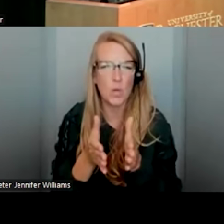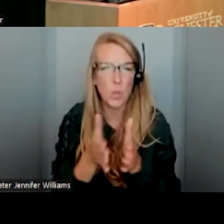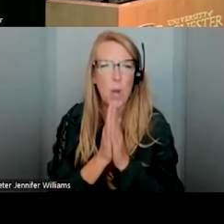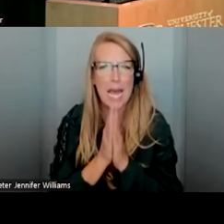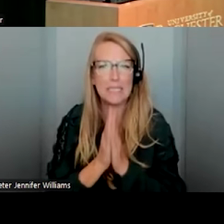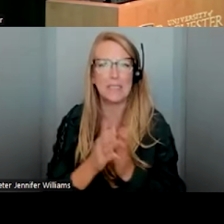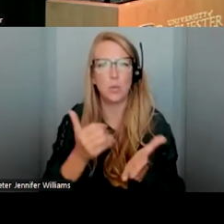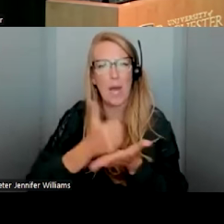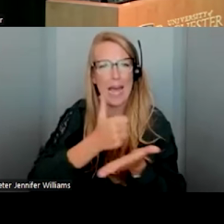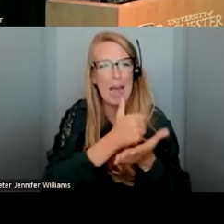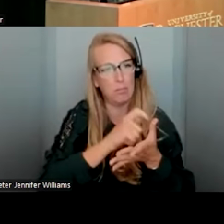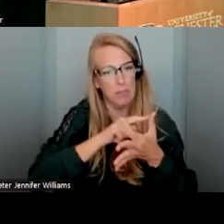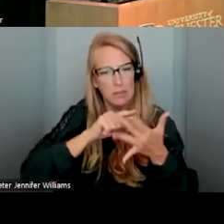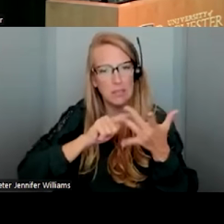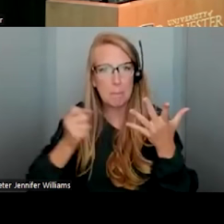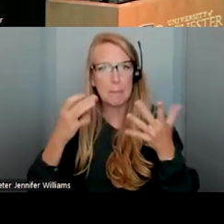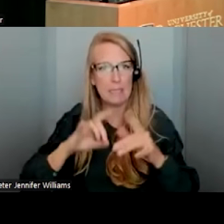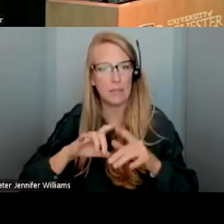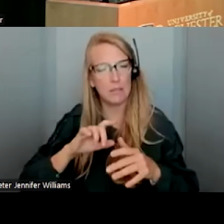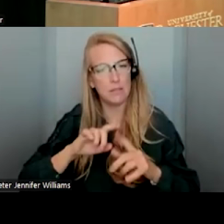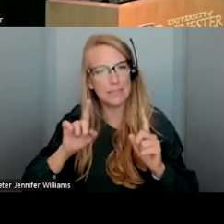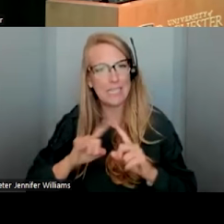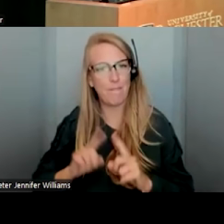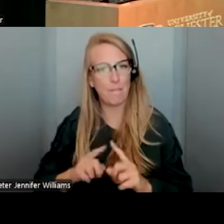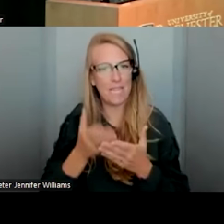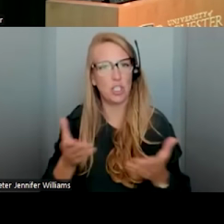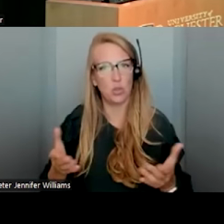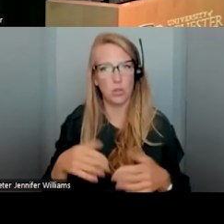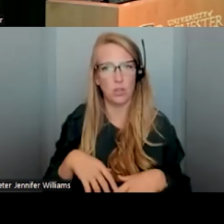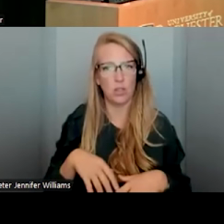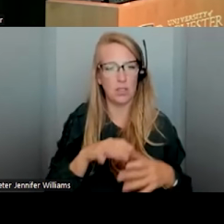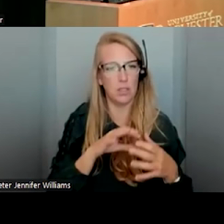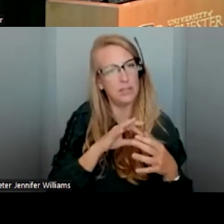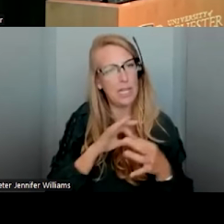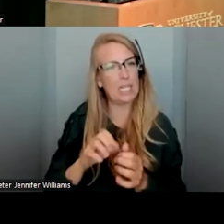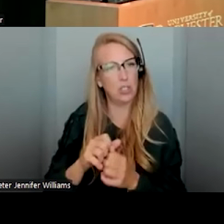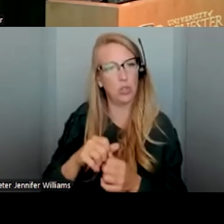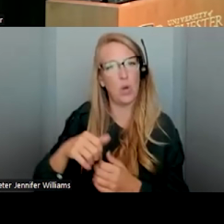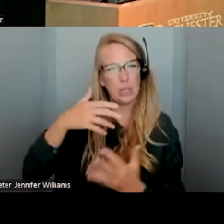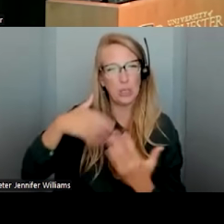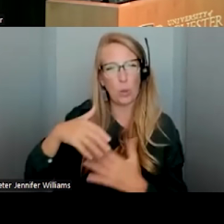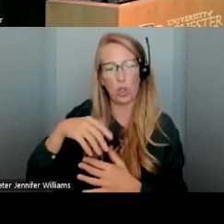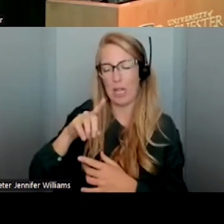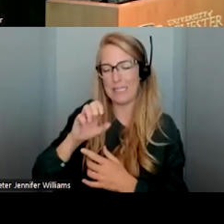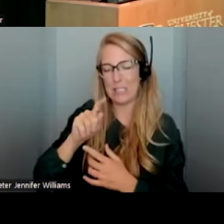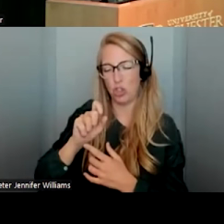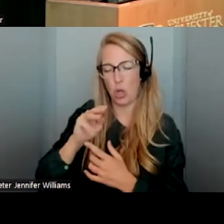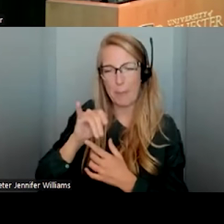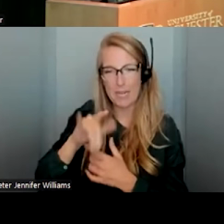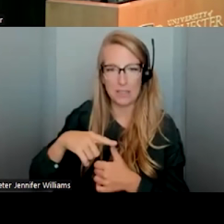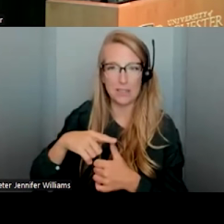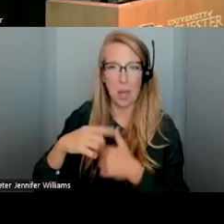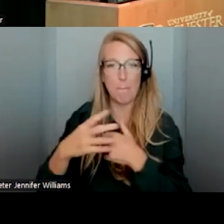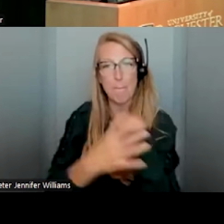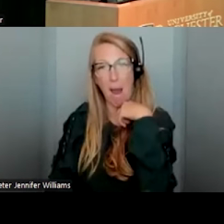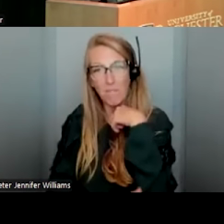with a variety of issues in relation to social determinants, poverty, gun violence, you